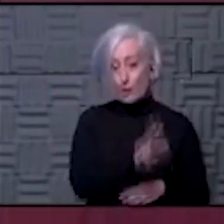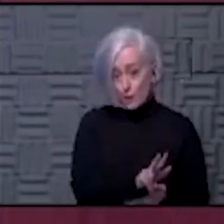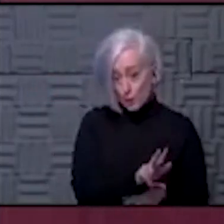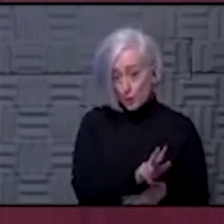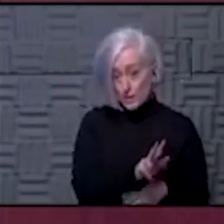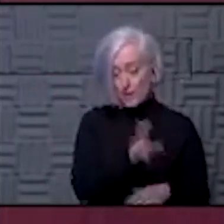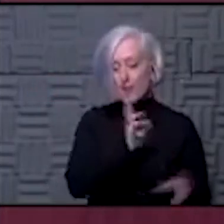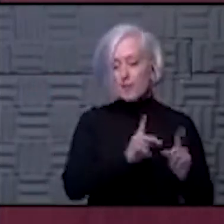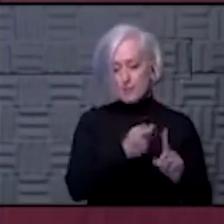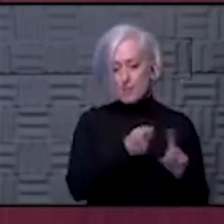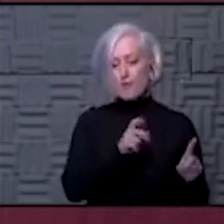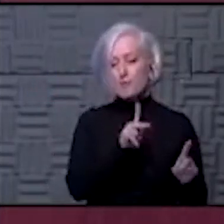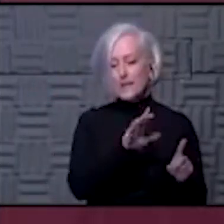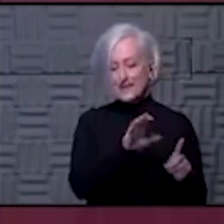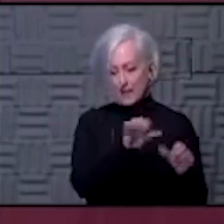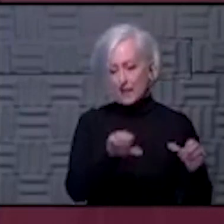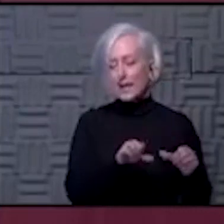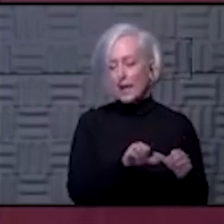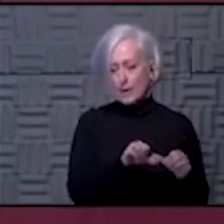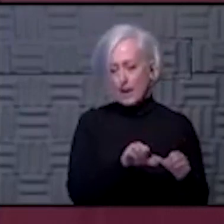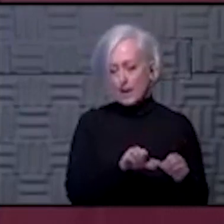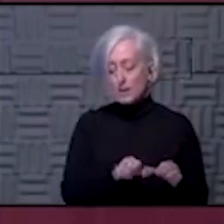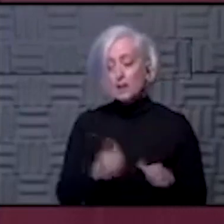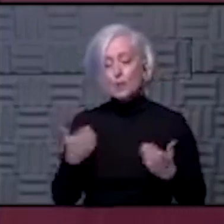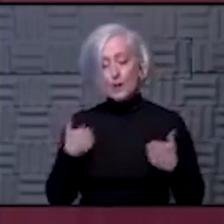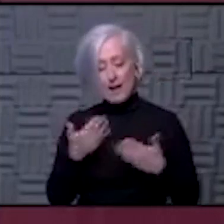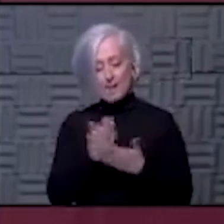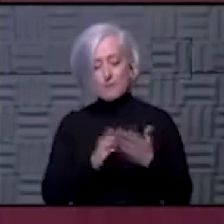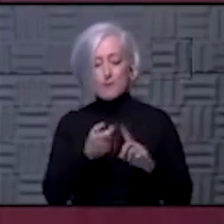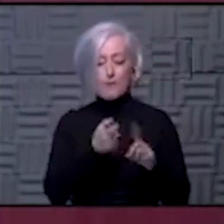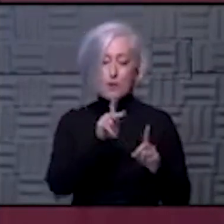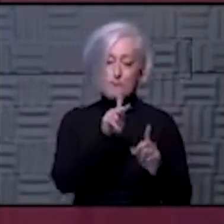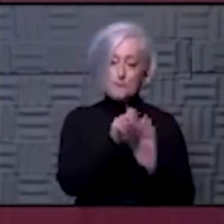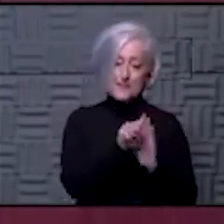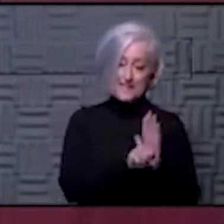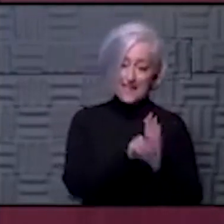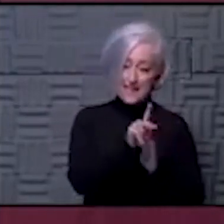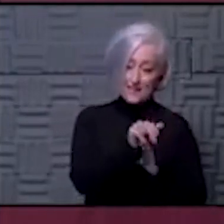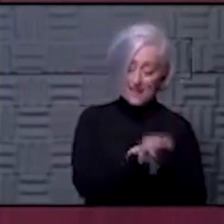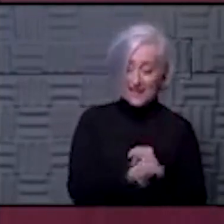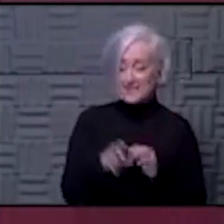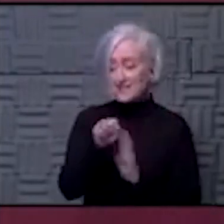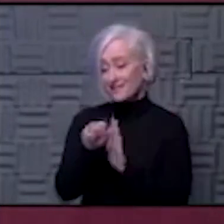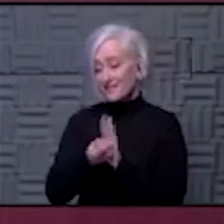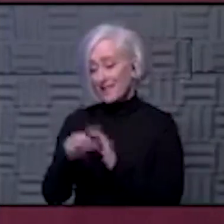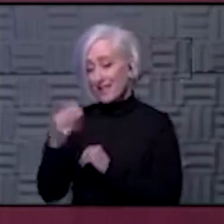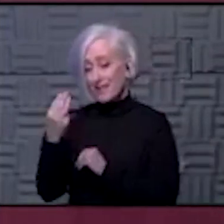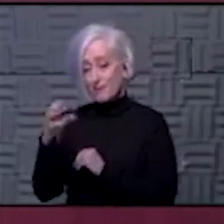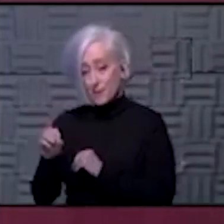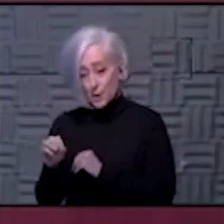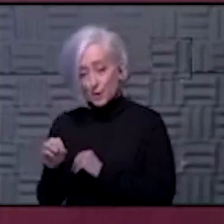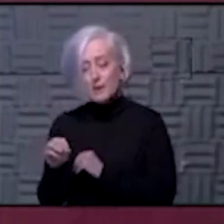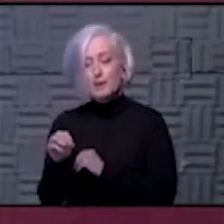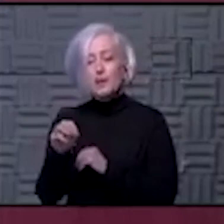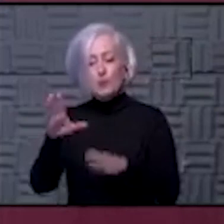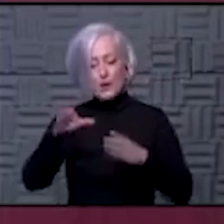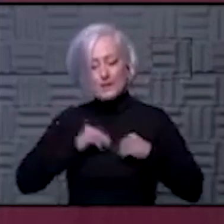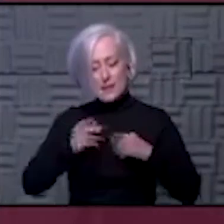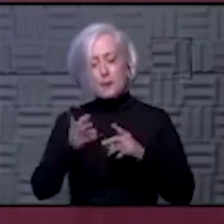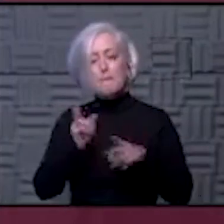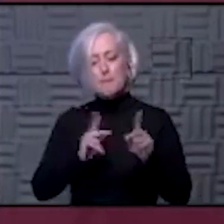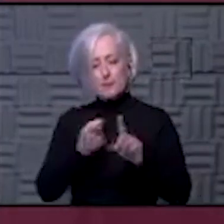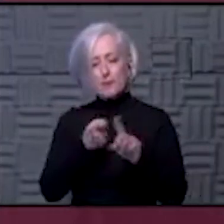largest number. Yeah. We are getting people throughout Kansas and Missouri. We have taken a few from out of state when they simply couldn't find a bed between here and